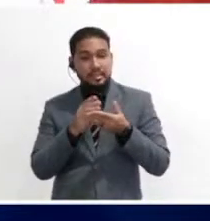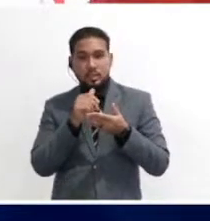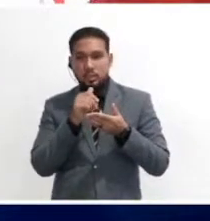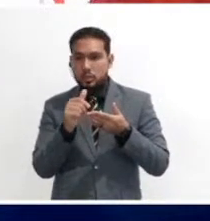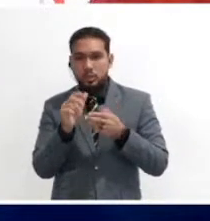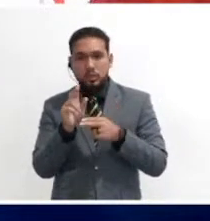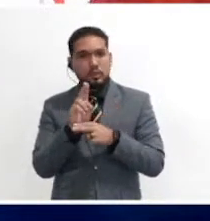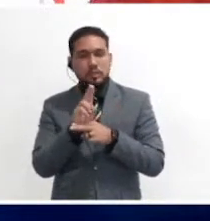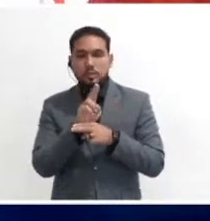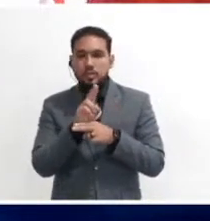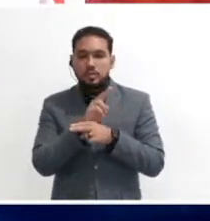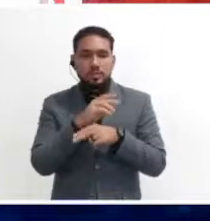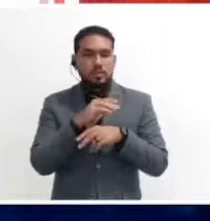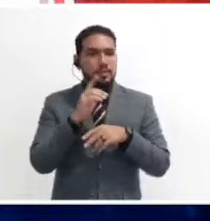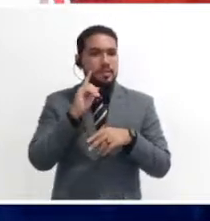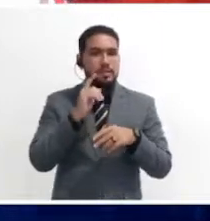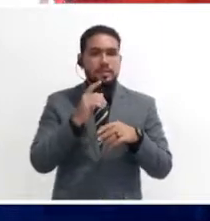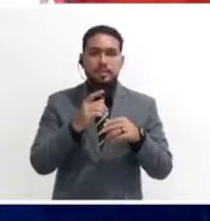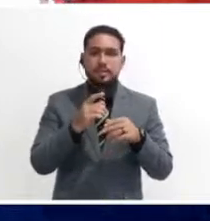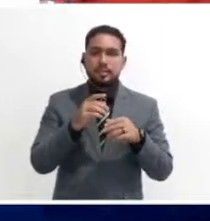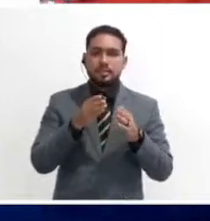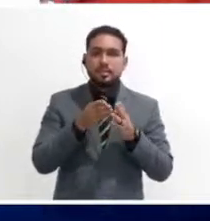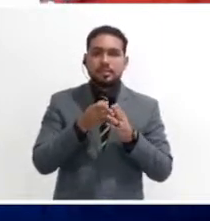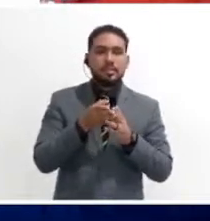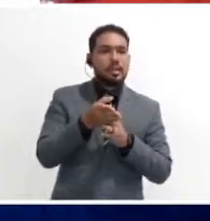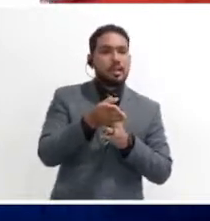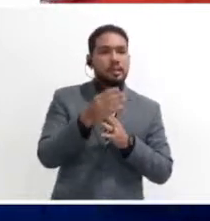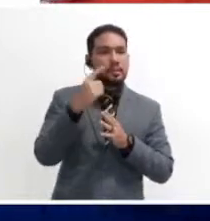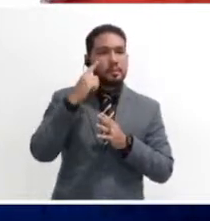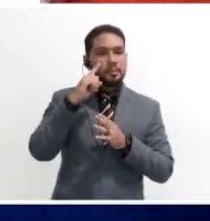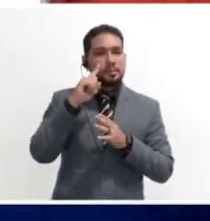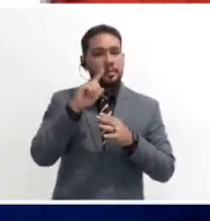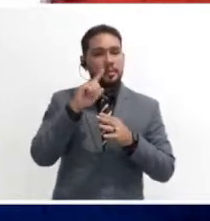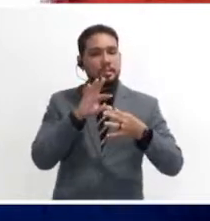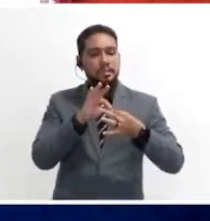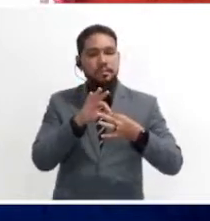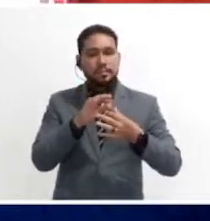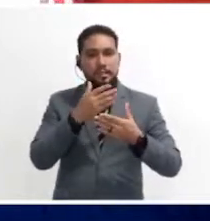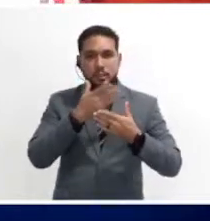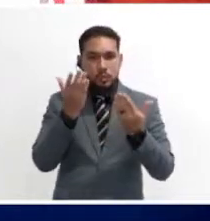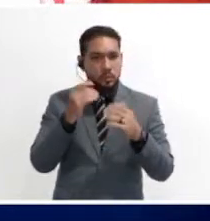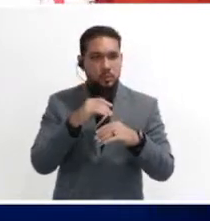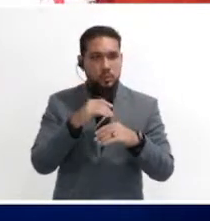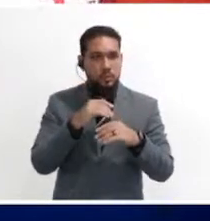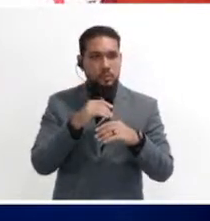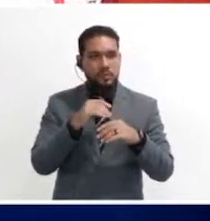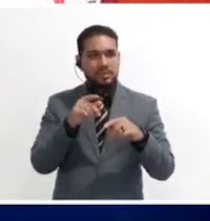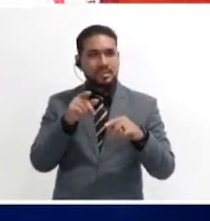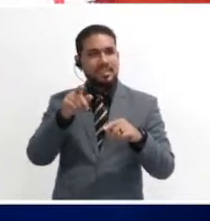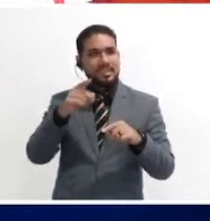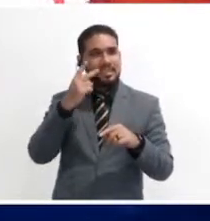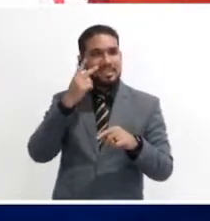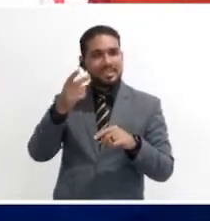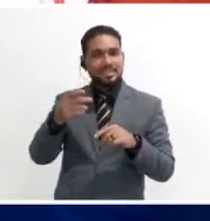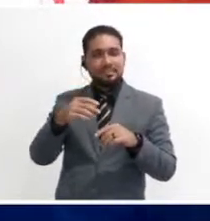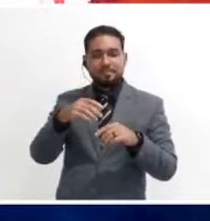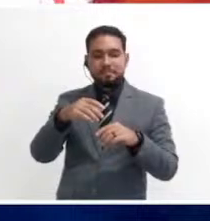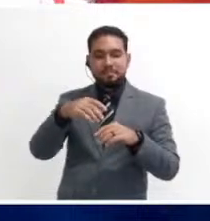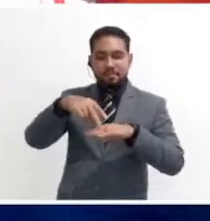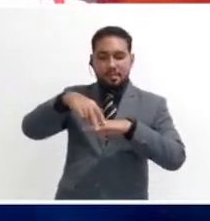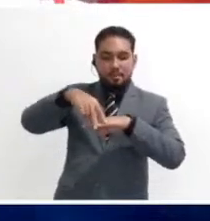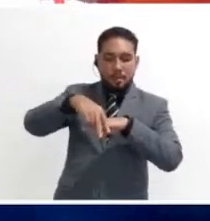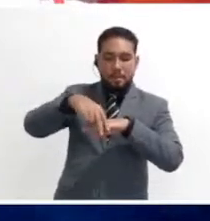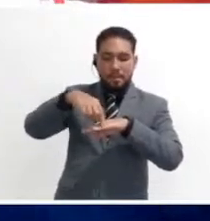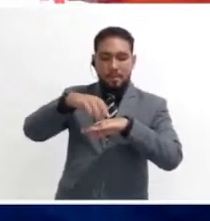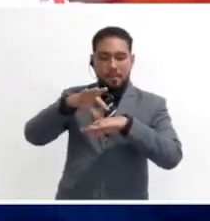Kind of that one in the middle with the pins on it, a pin grid array package. That used to be the preferred package for microprocessors